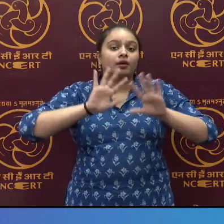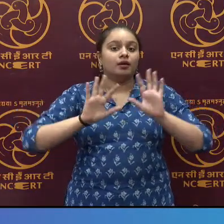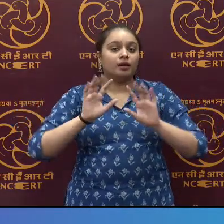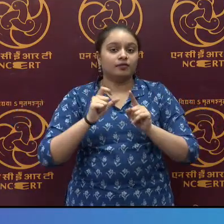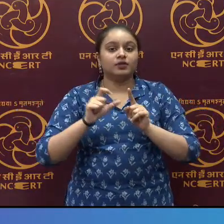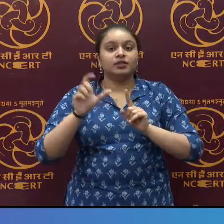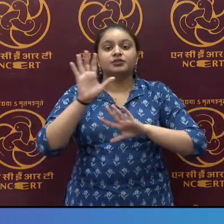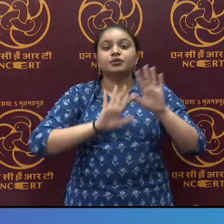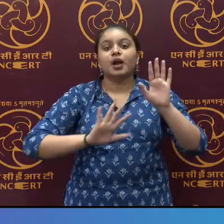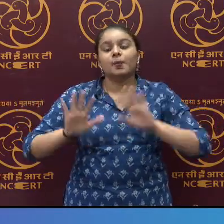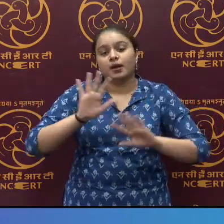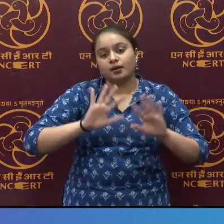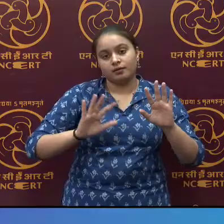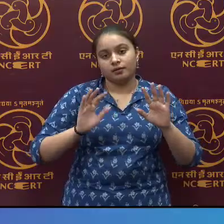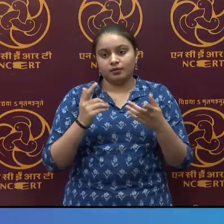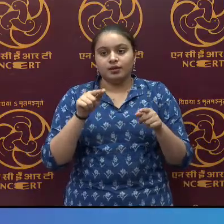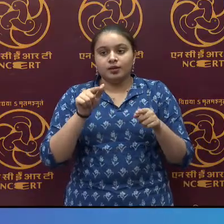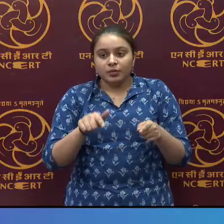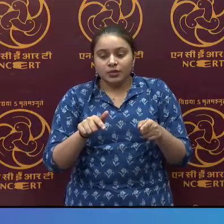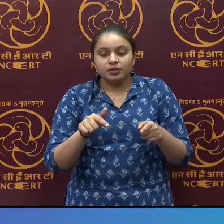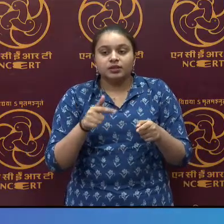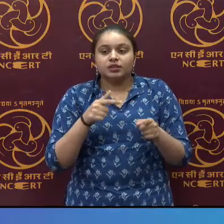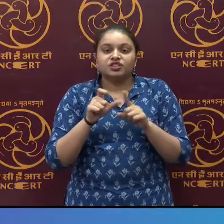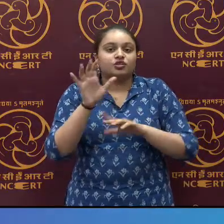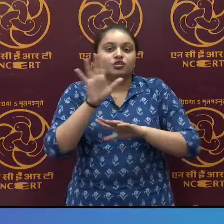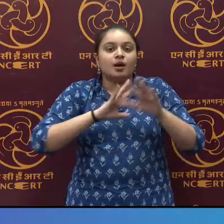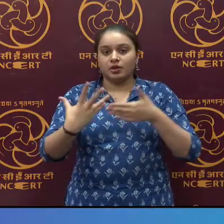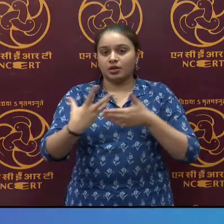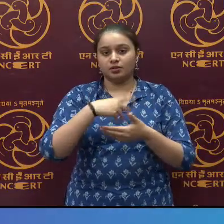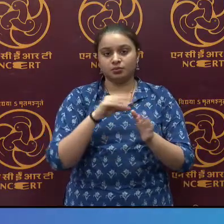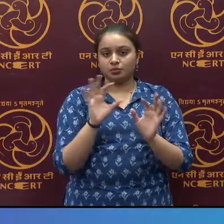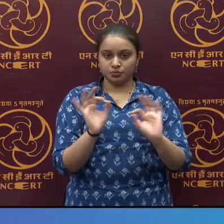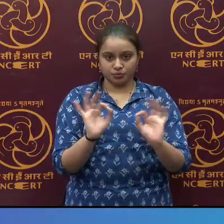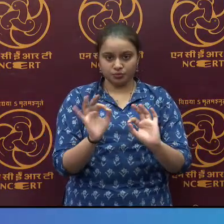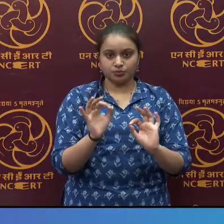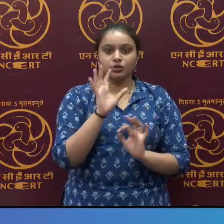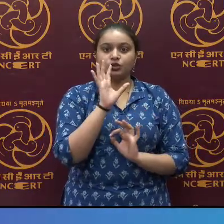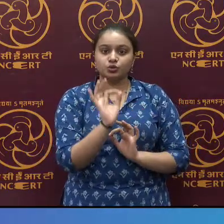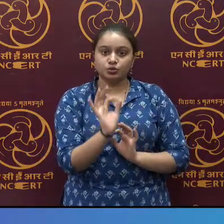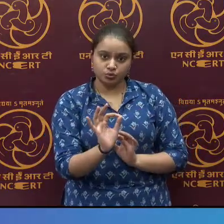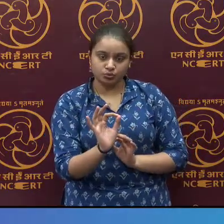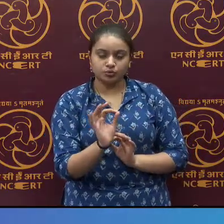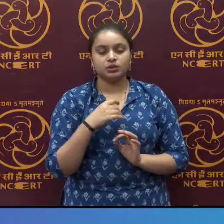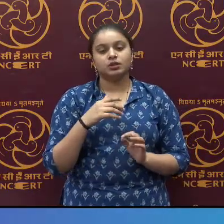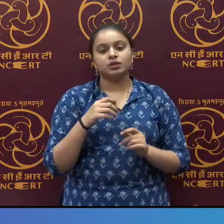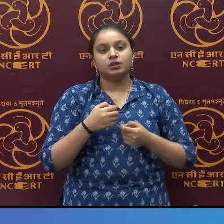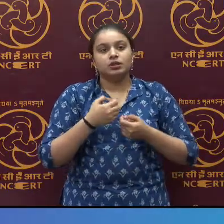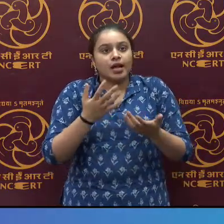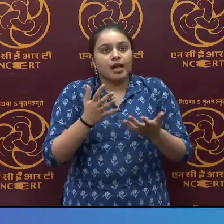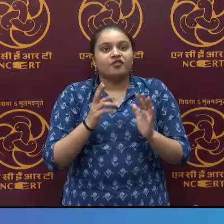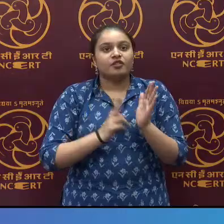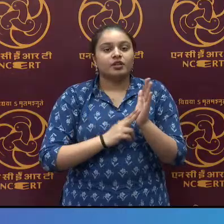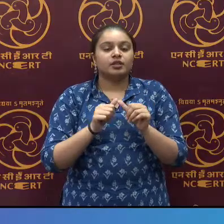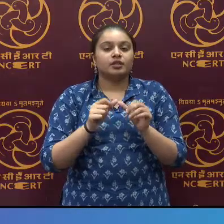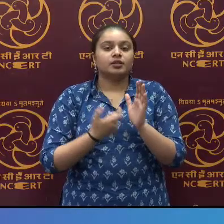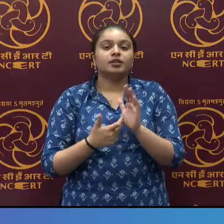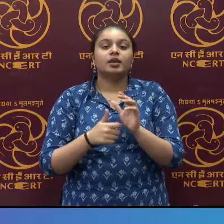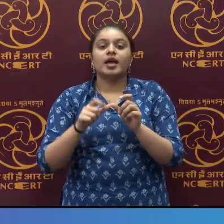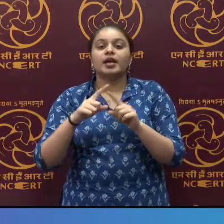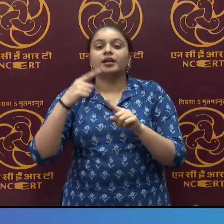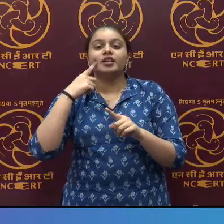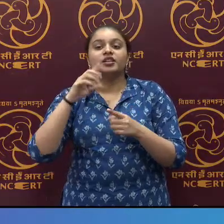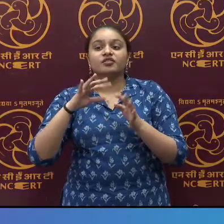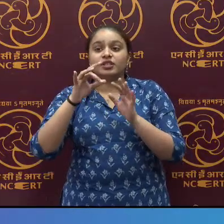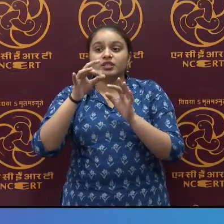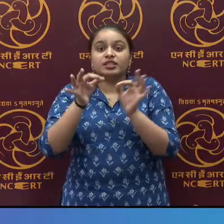are have more dramatic event elements and literary devices. Right. Whereas narrative articles will